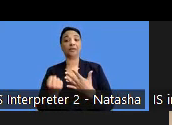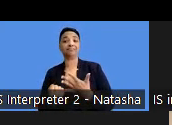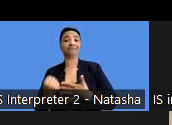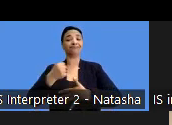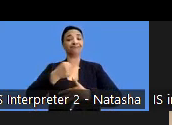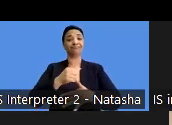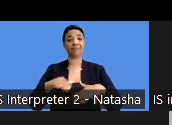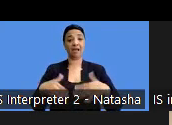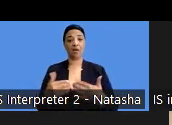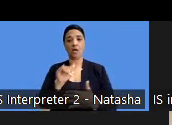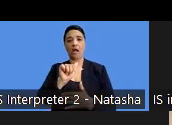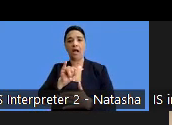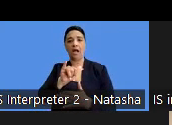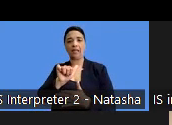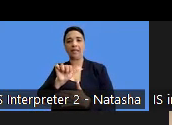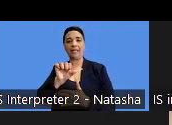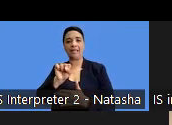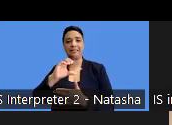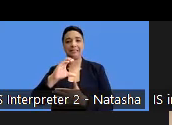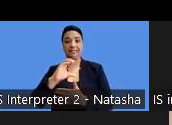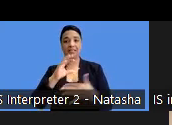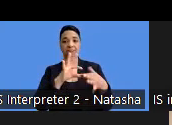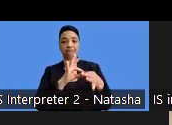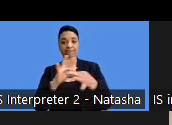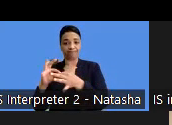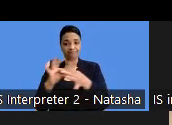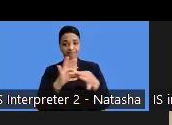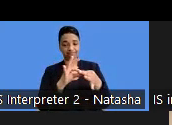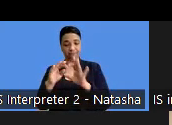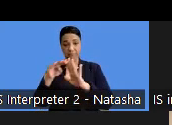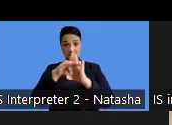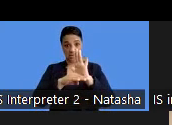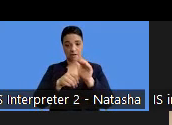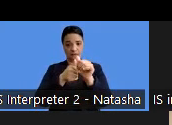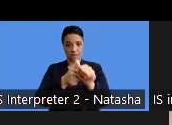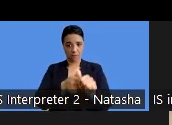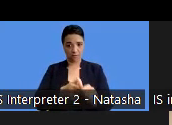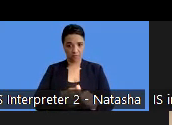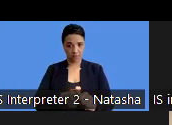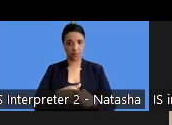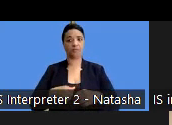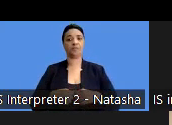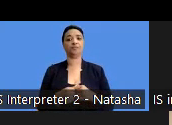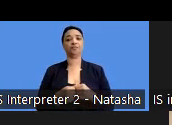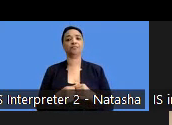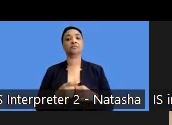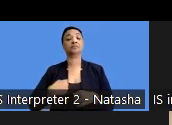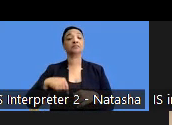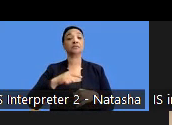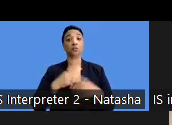disability inclusion efforts through the regular meeting with cluster, NGO, focal points, and disability